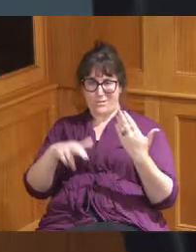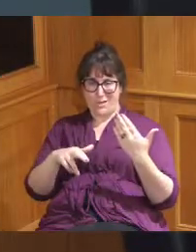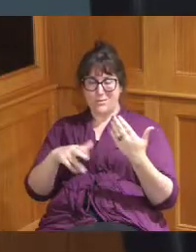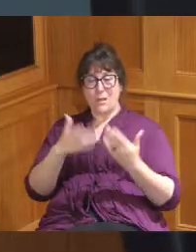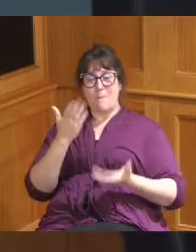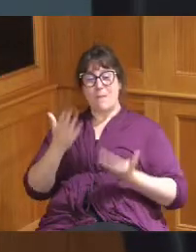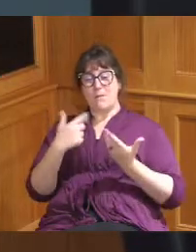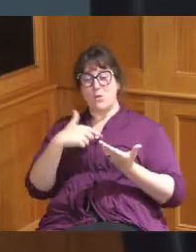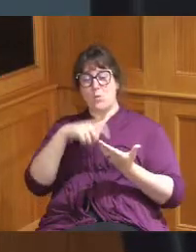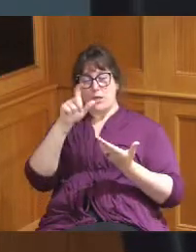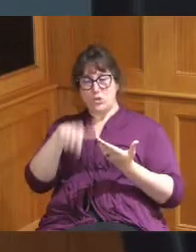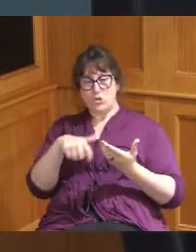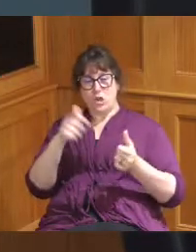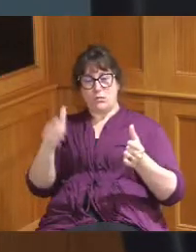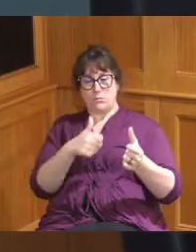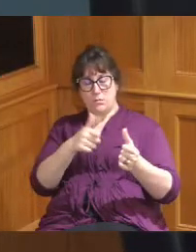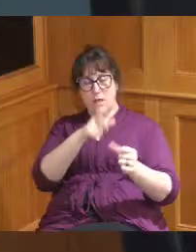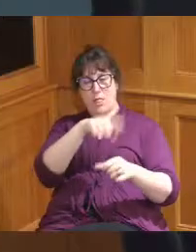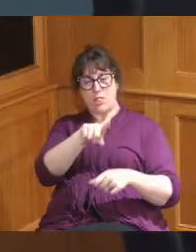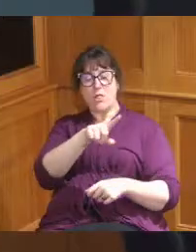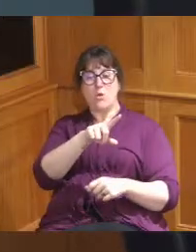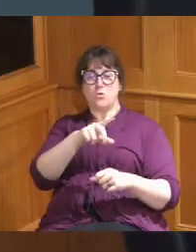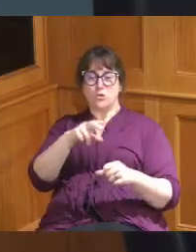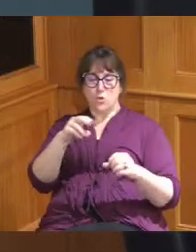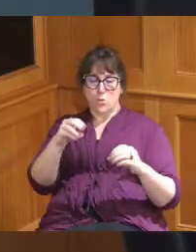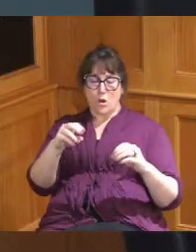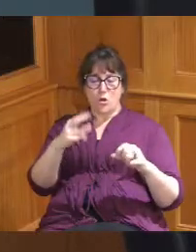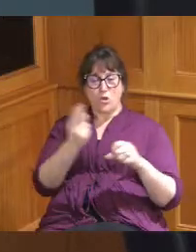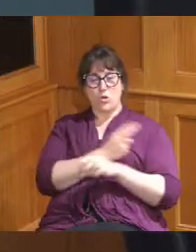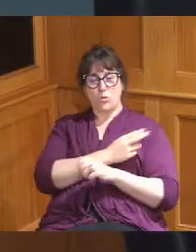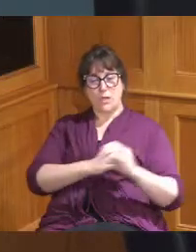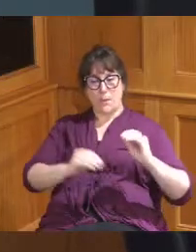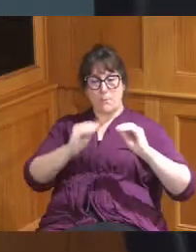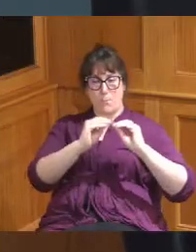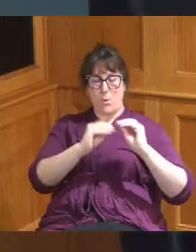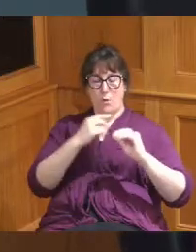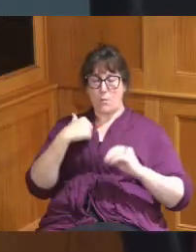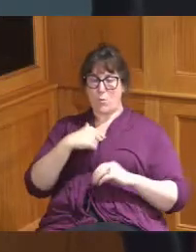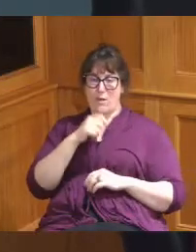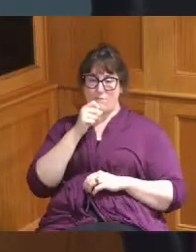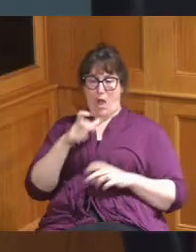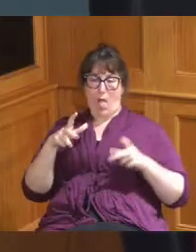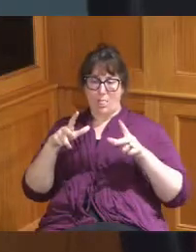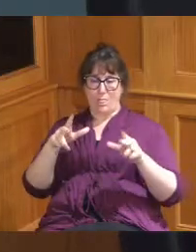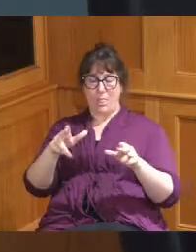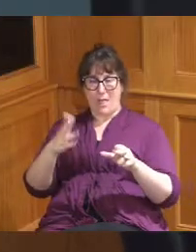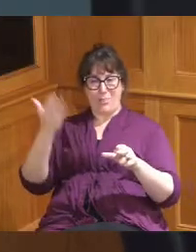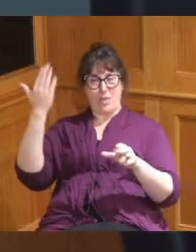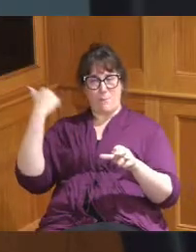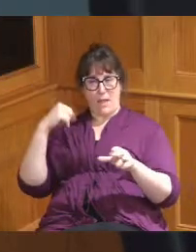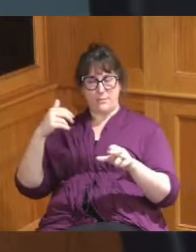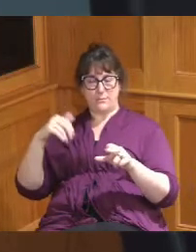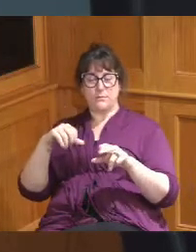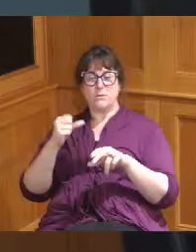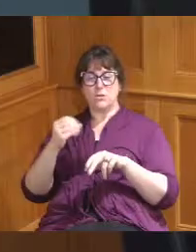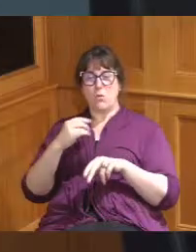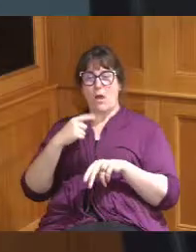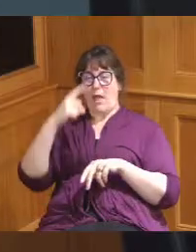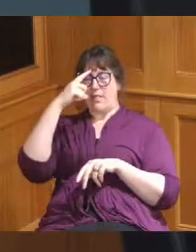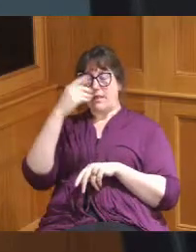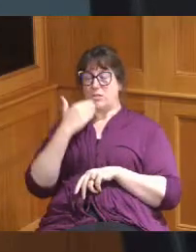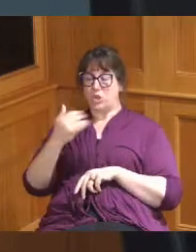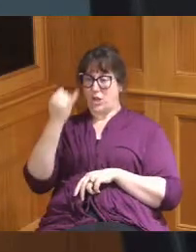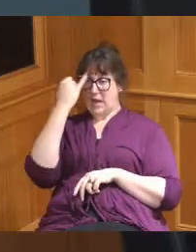more because they're putting so much volume into the system. We just haven't captured that in the past. So I think this is a great idea to actually do